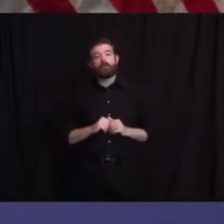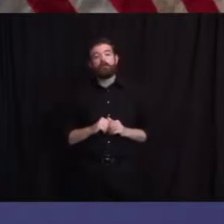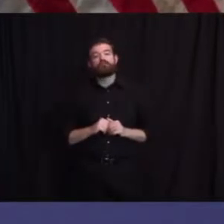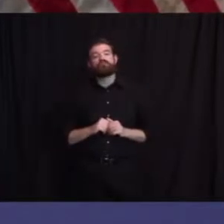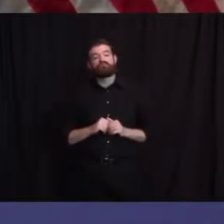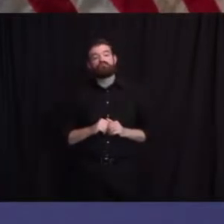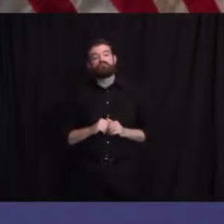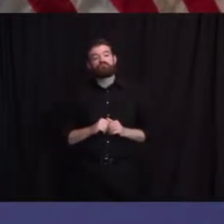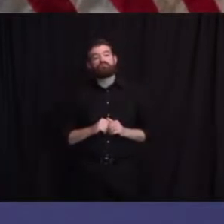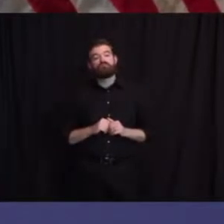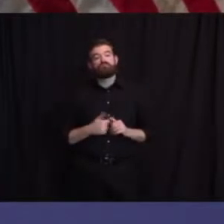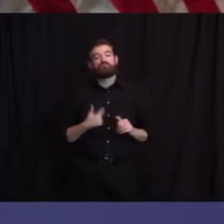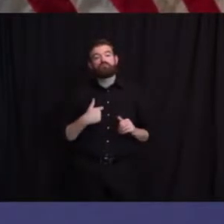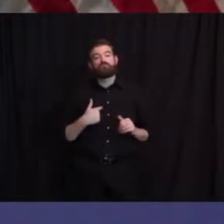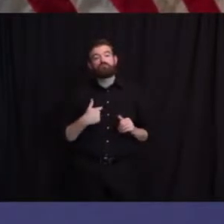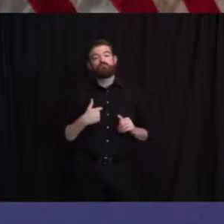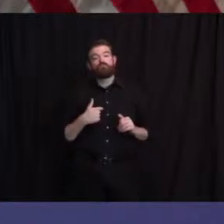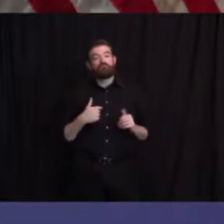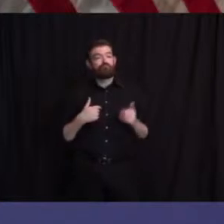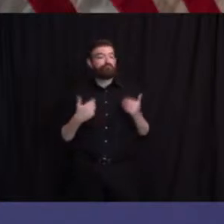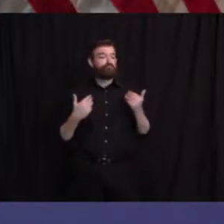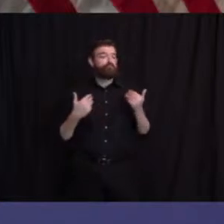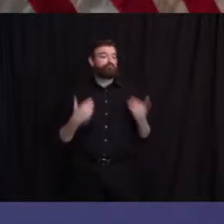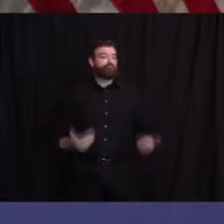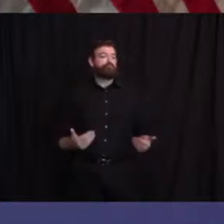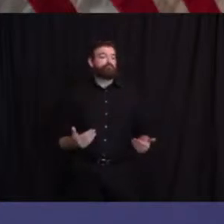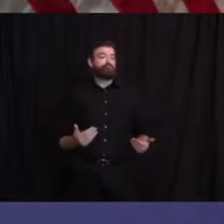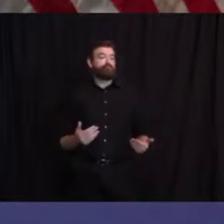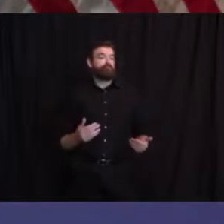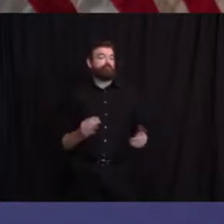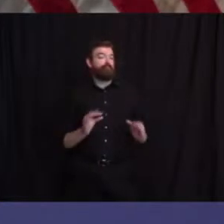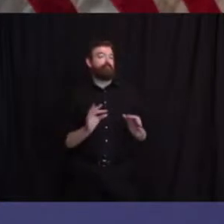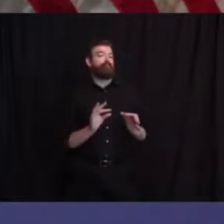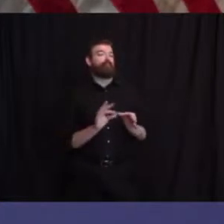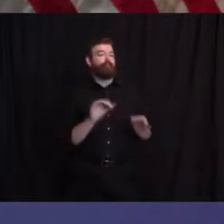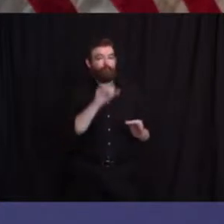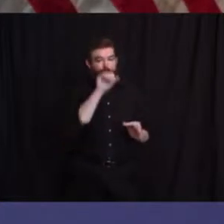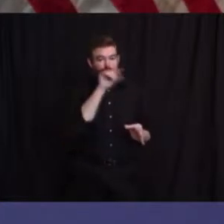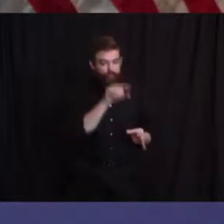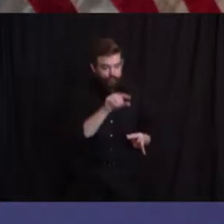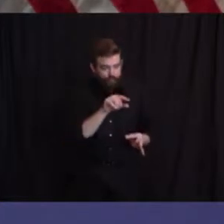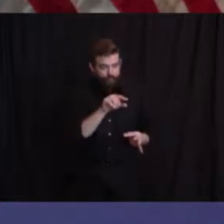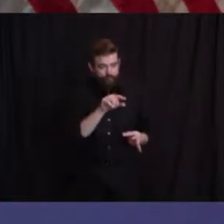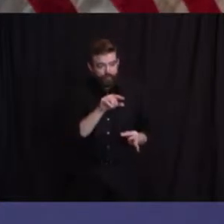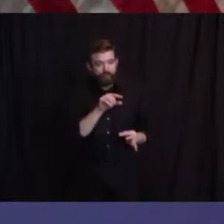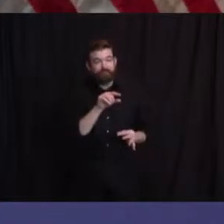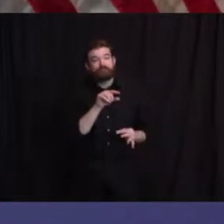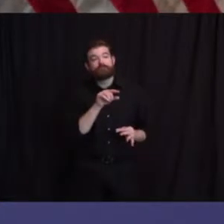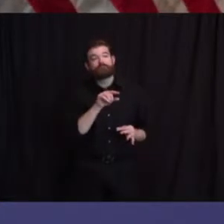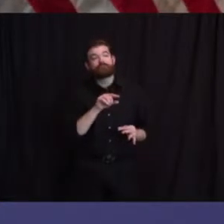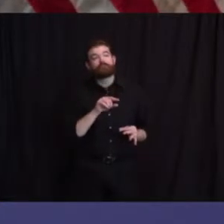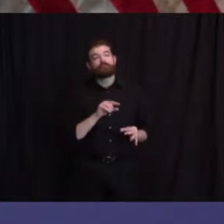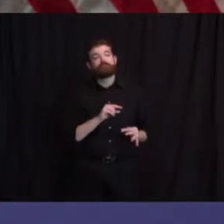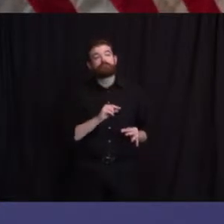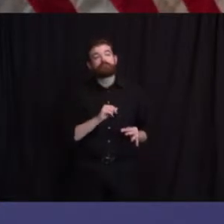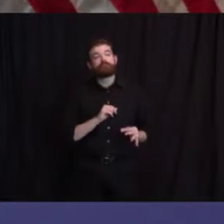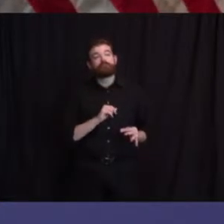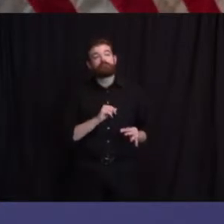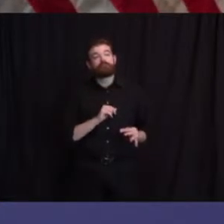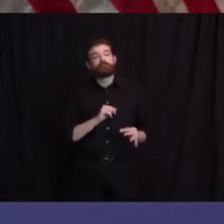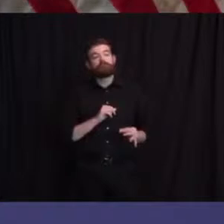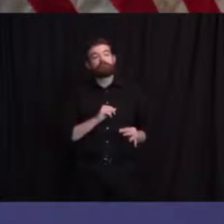Christine, and if Lamont Repollet is watching, Sheila, forgive me for this. One of the benefits